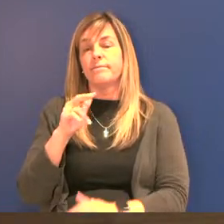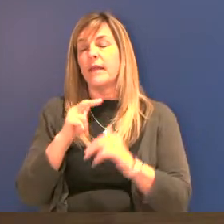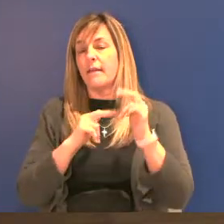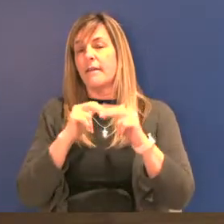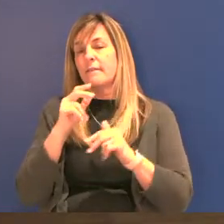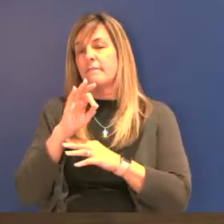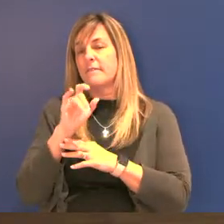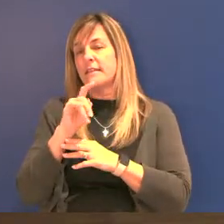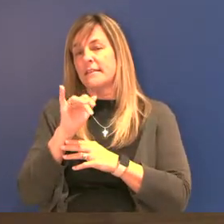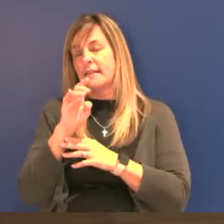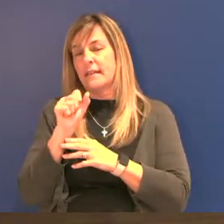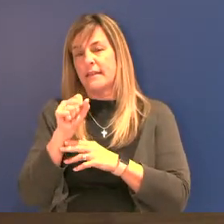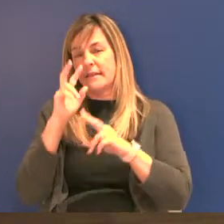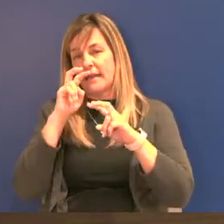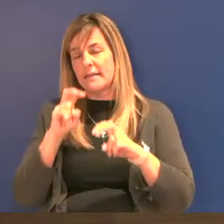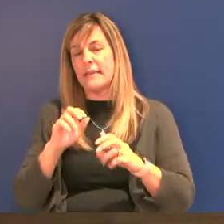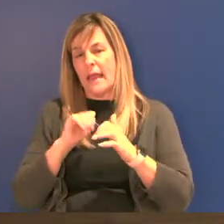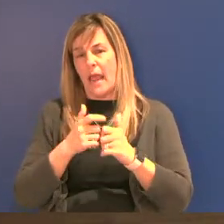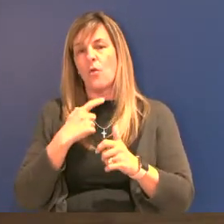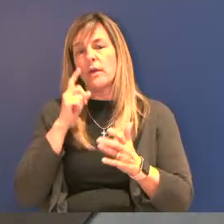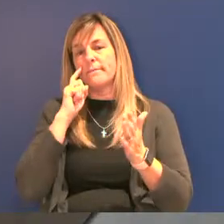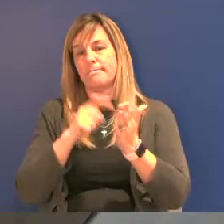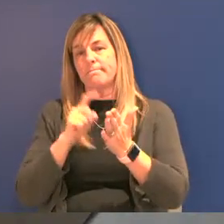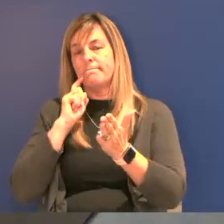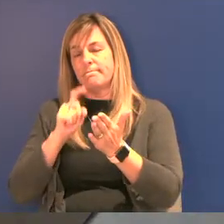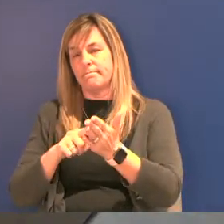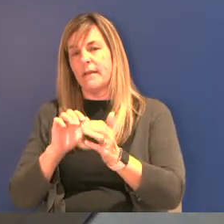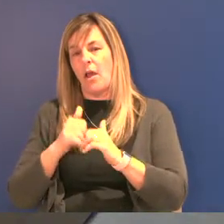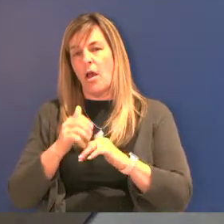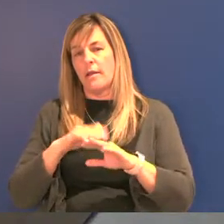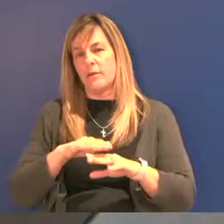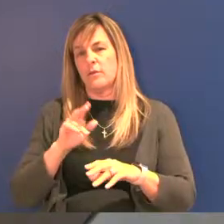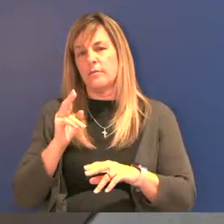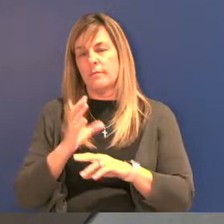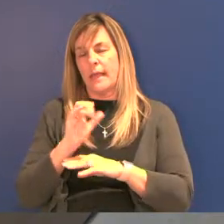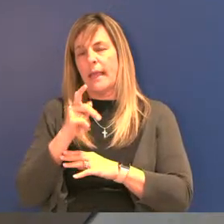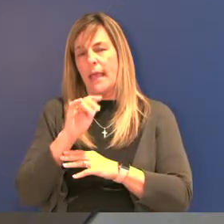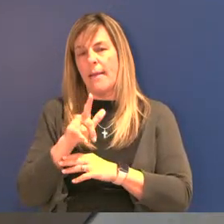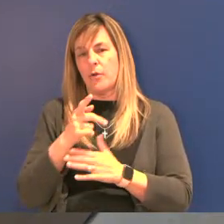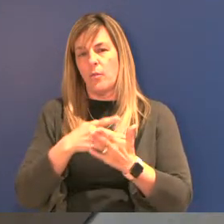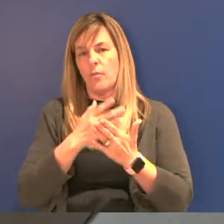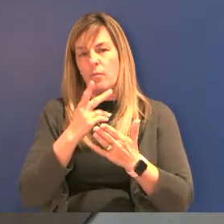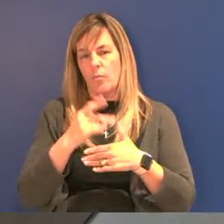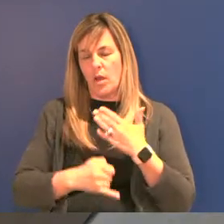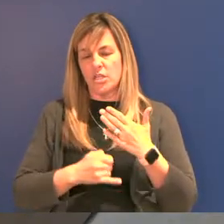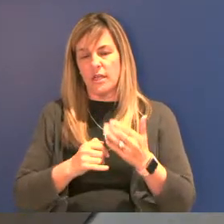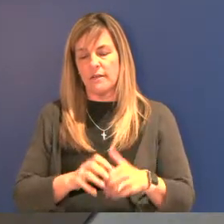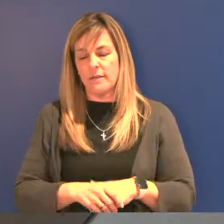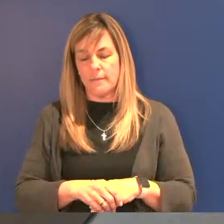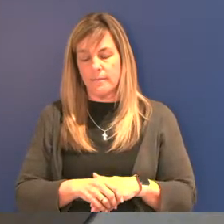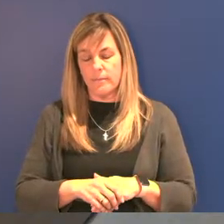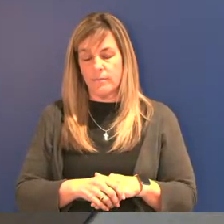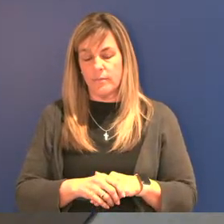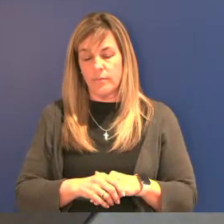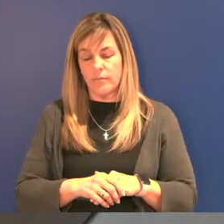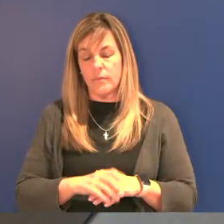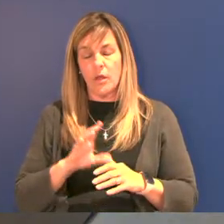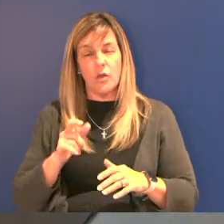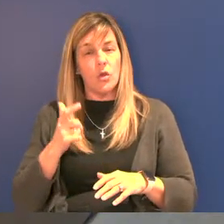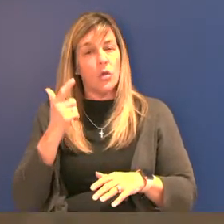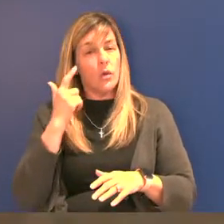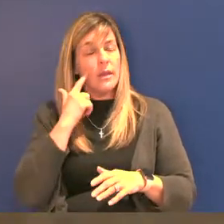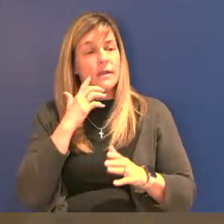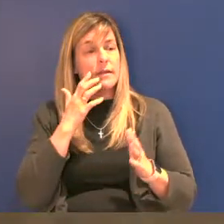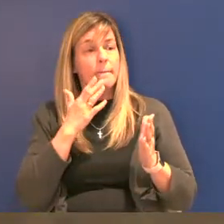component on the way we identify capital planning projects. Okay. Do you think is there a plan for having